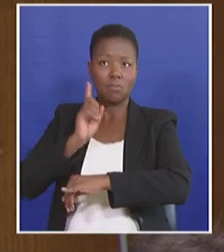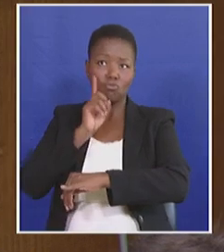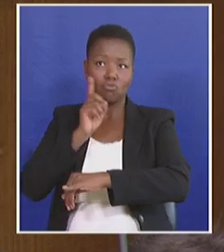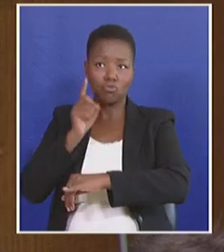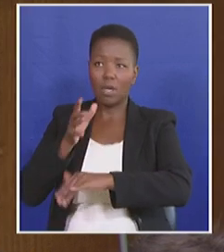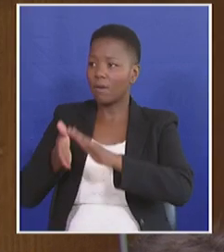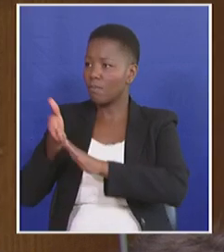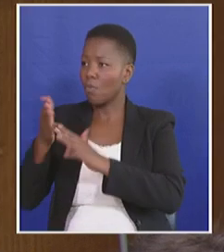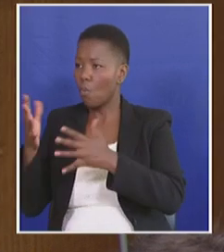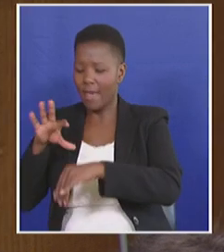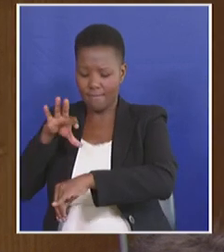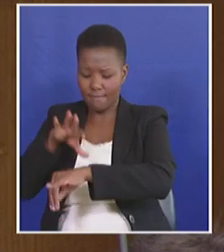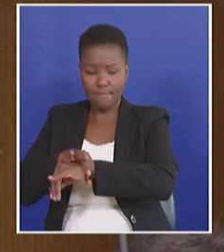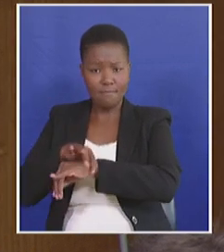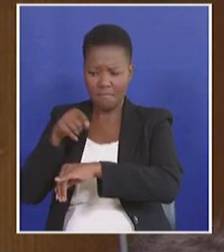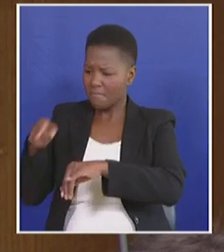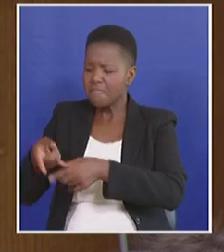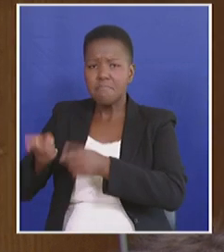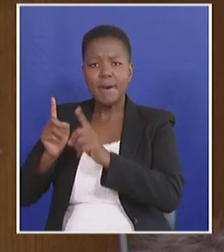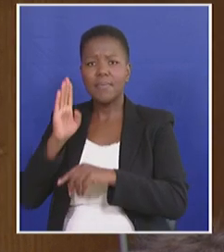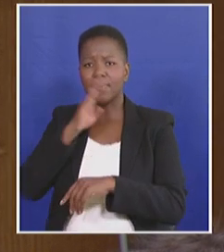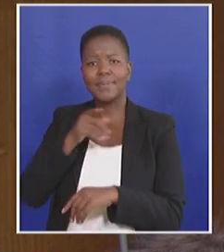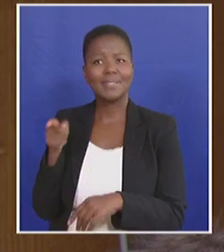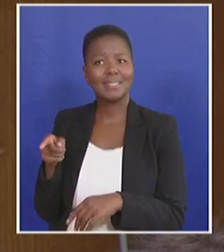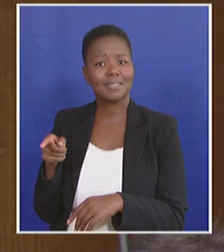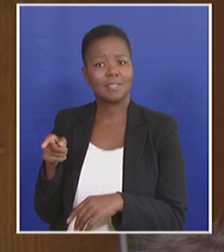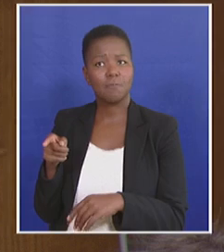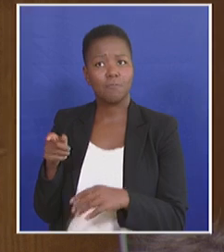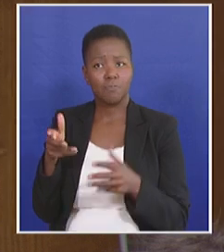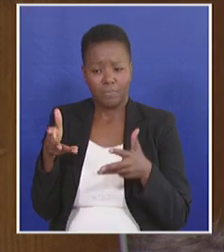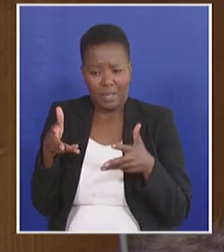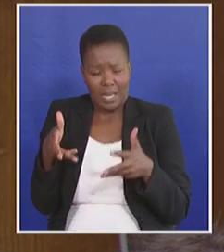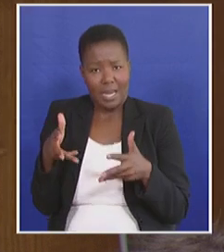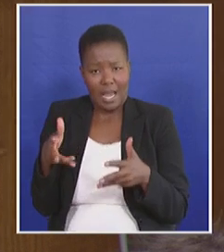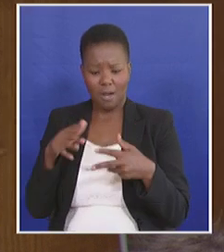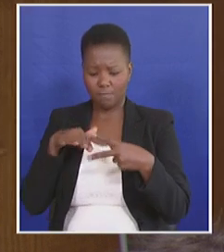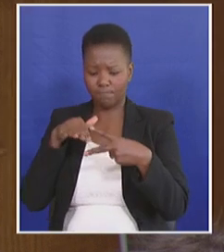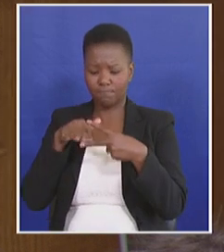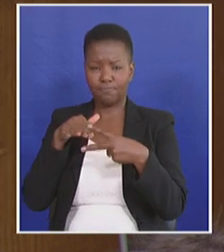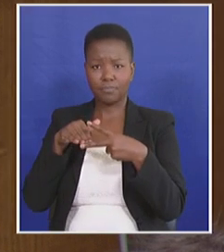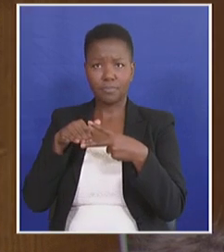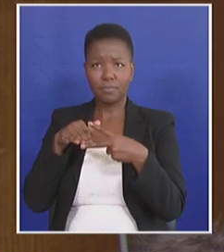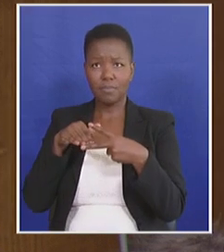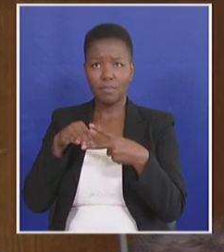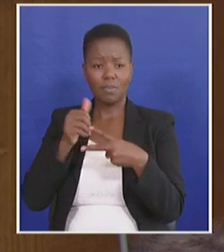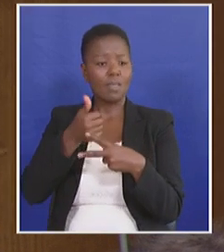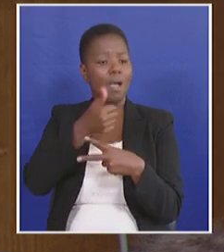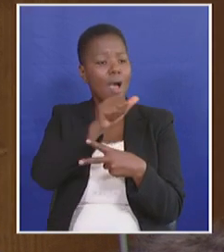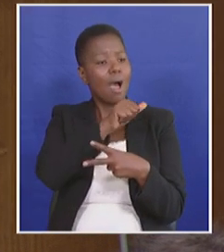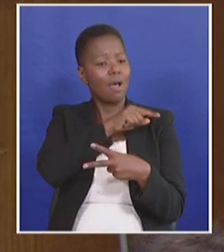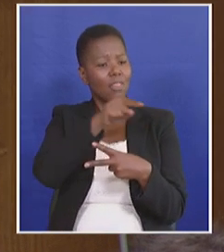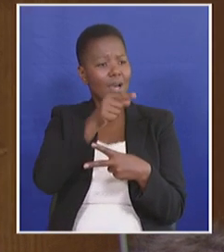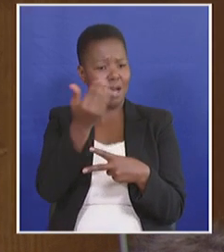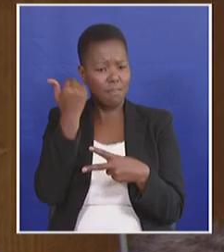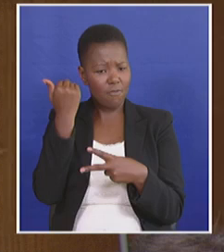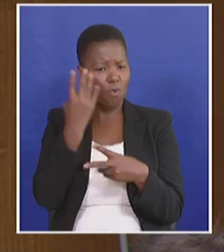that he's not a danger to anybody anymore. He's given conditions that have not been given to the